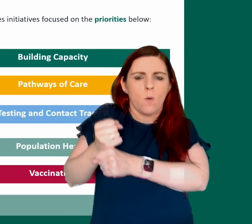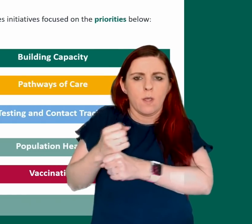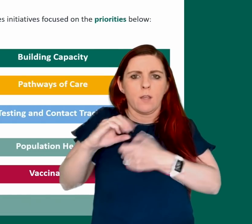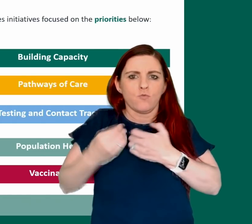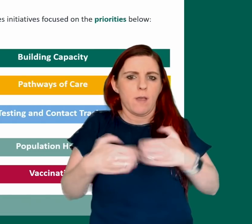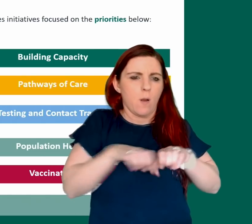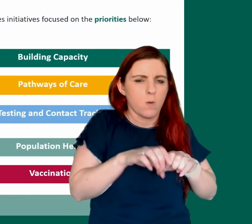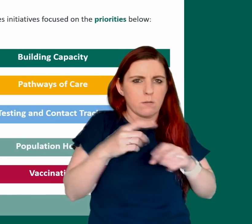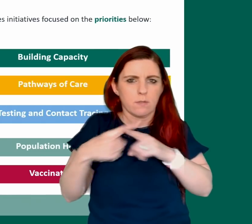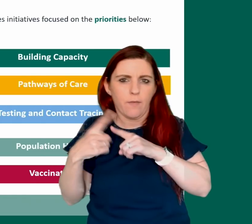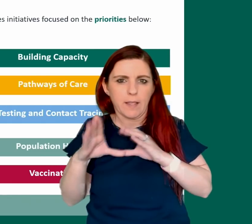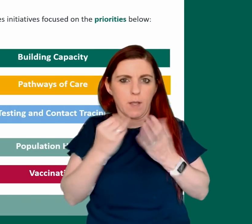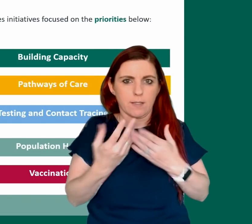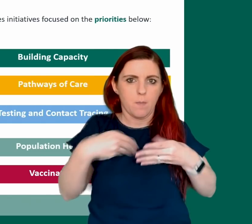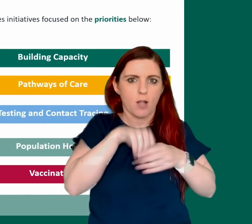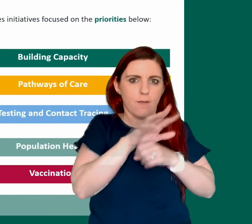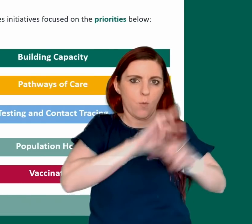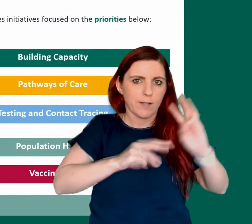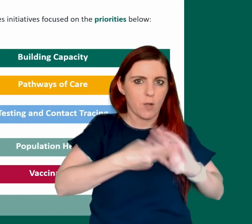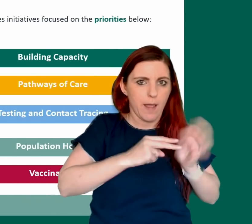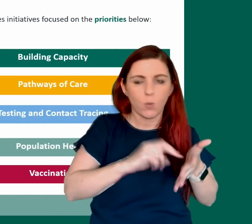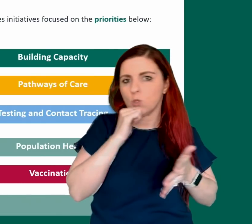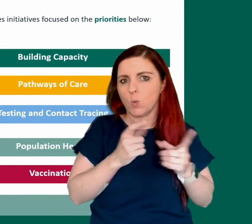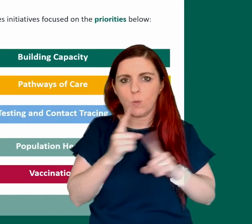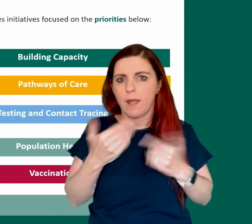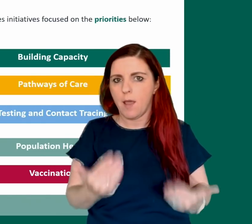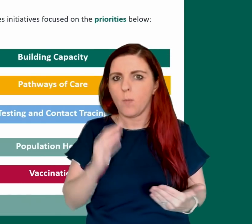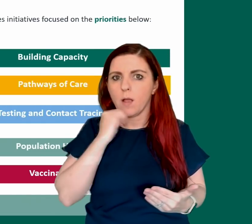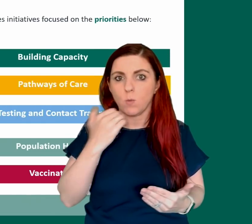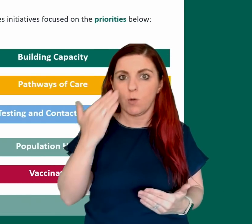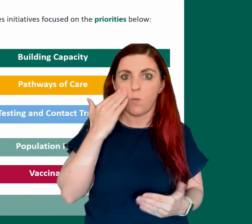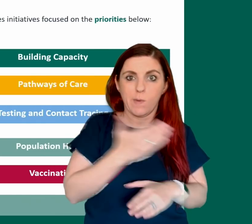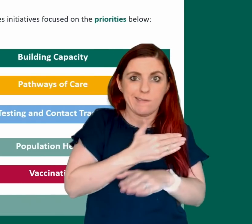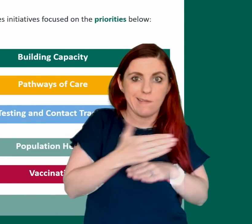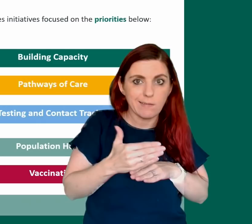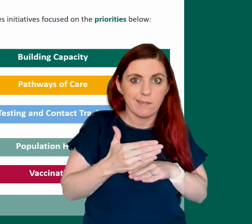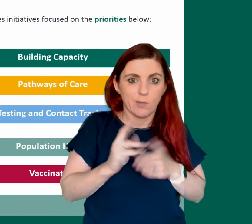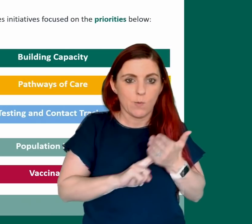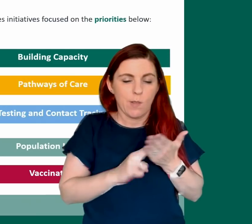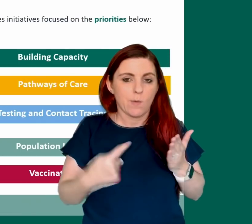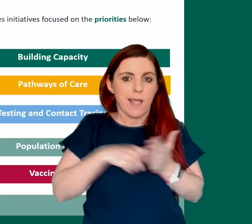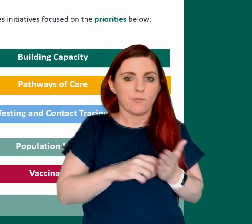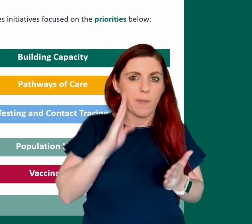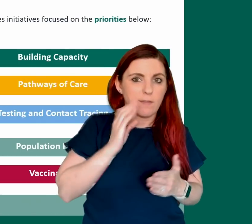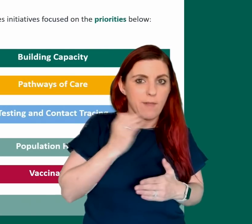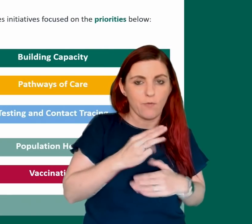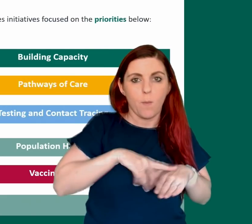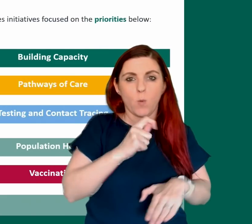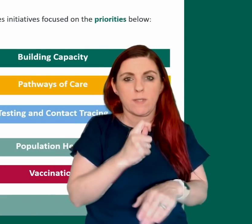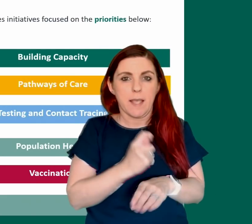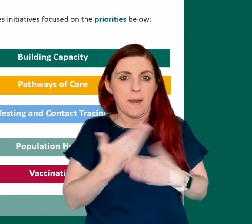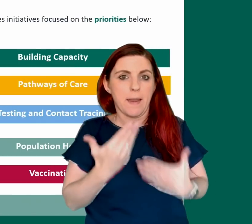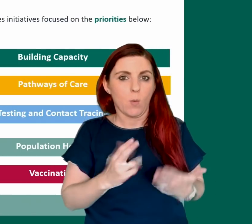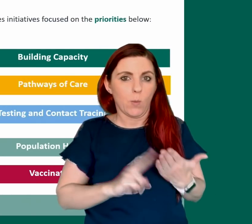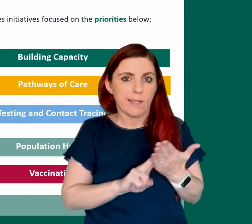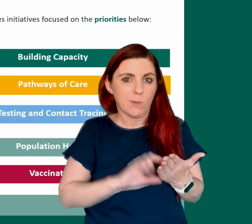and do all sorts of things as part of our winter plan. We don't do that anymore because we know that once we bring in that capacity, for most cases, we need